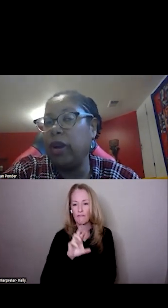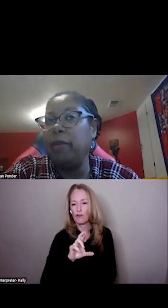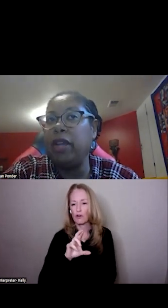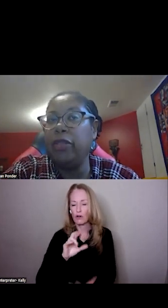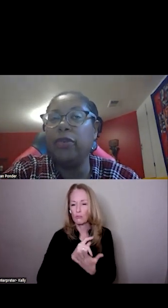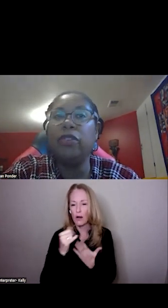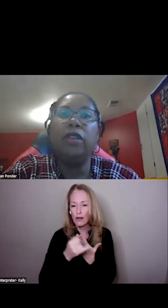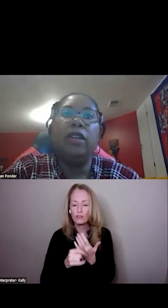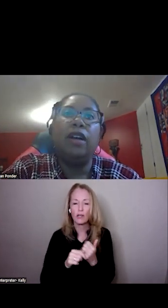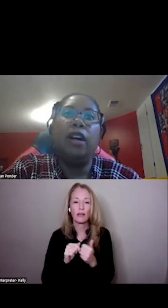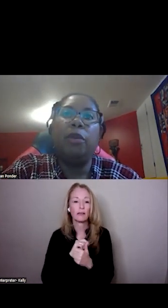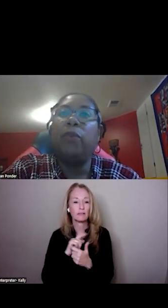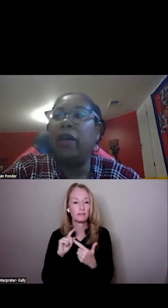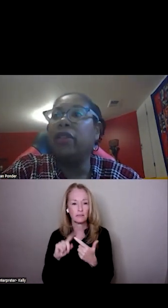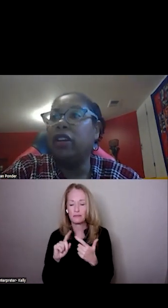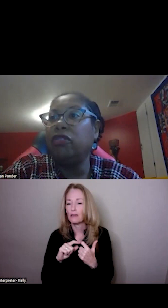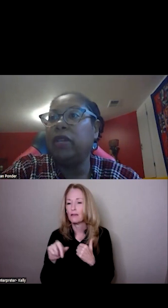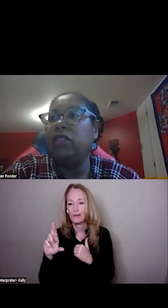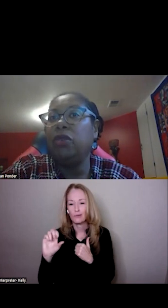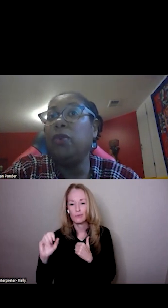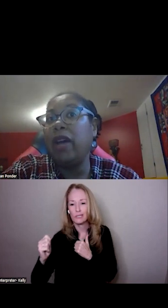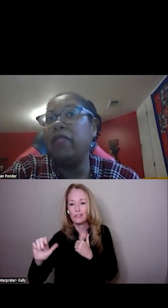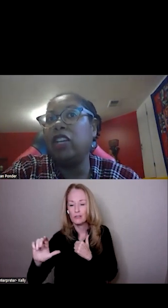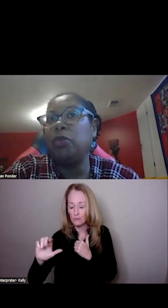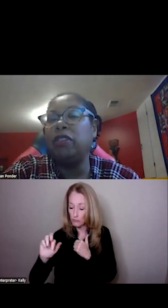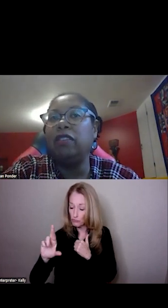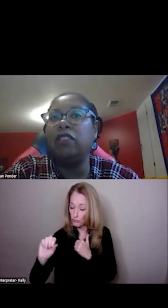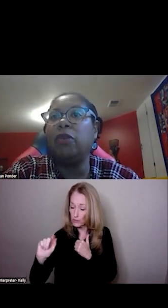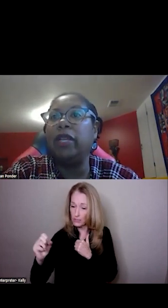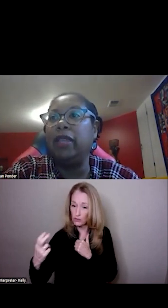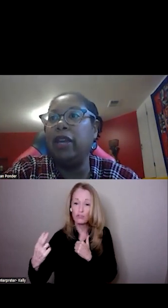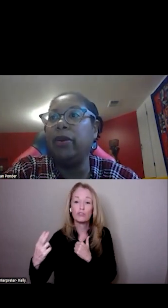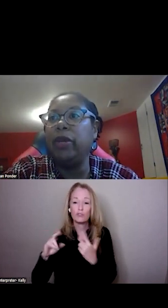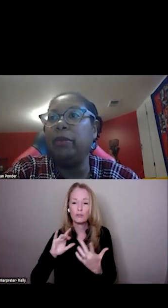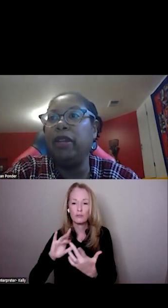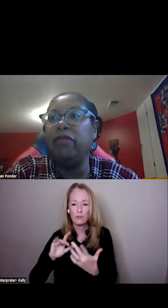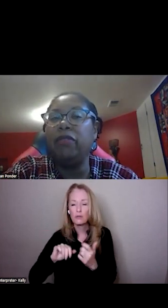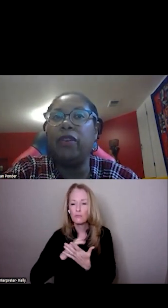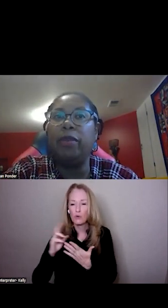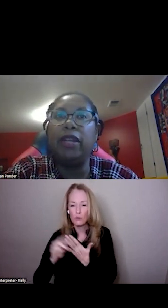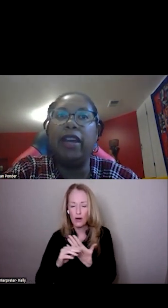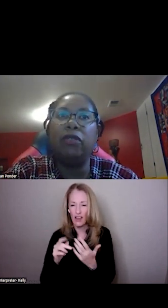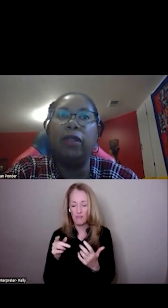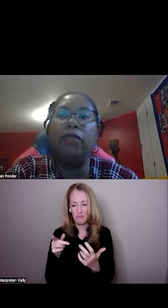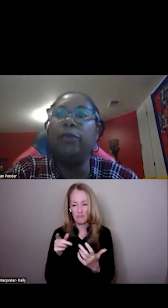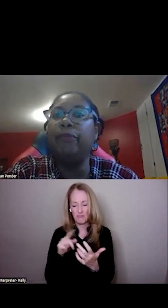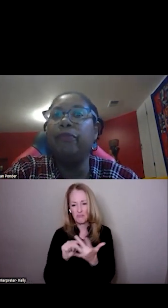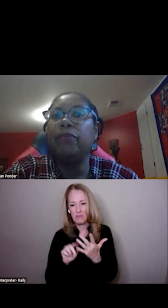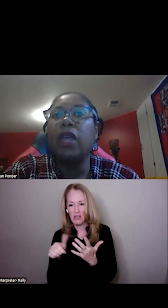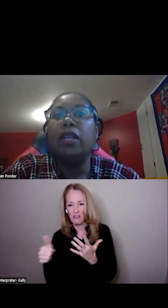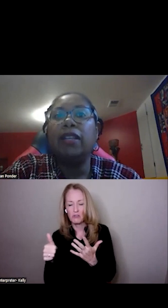REACH program and others around the country who have that expertise that's already there and we can benefit from at the national